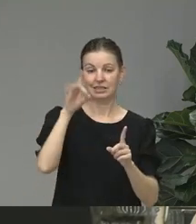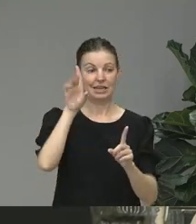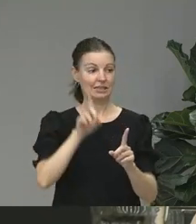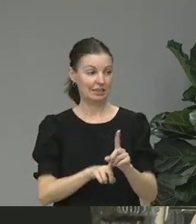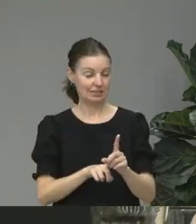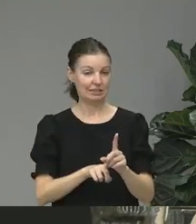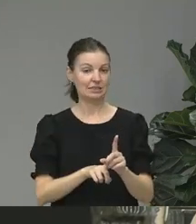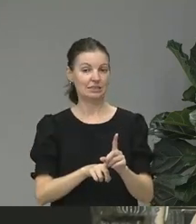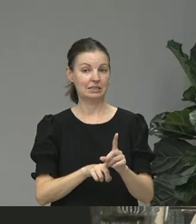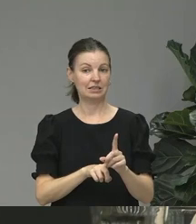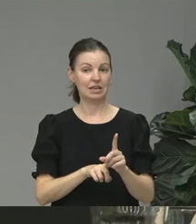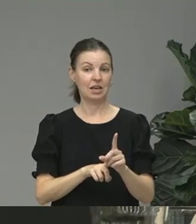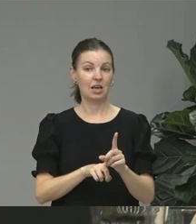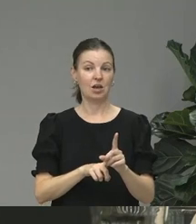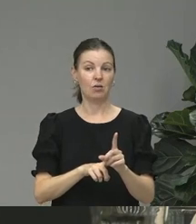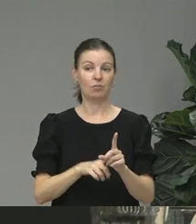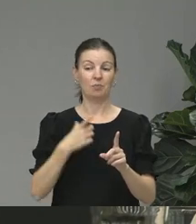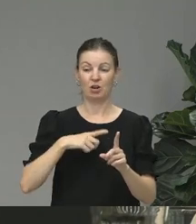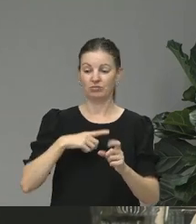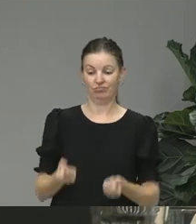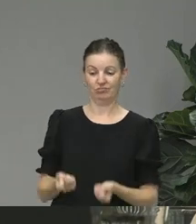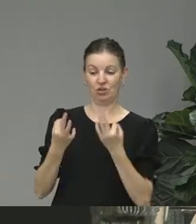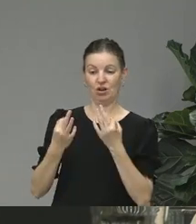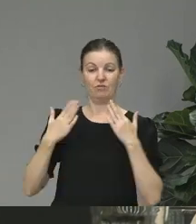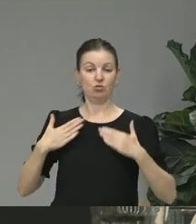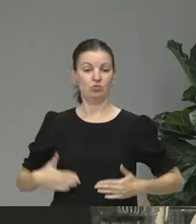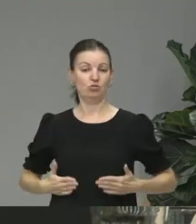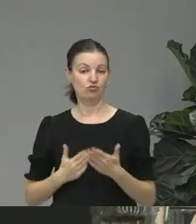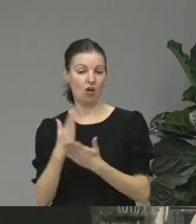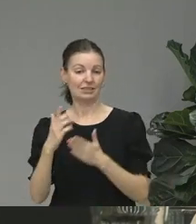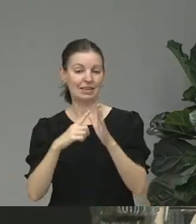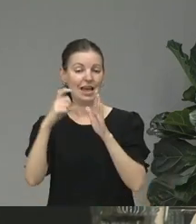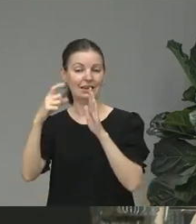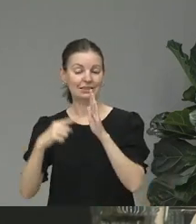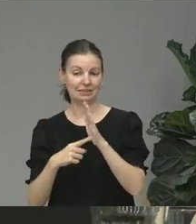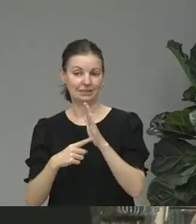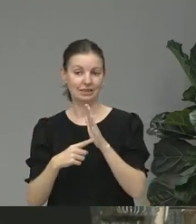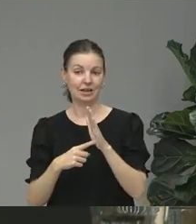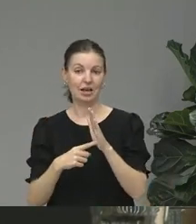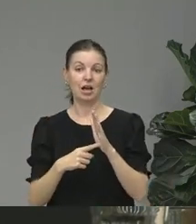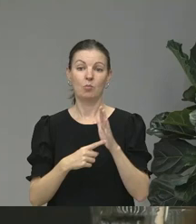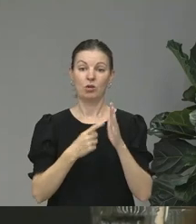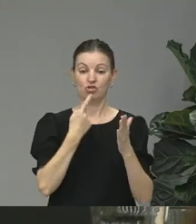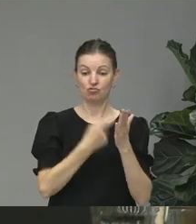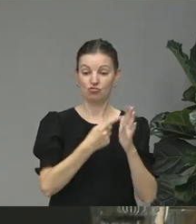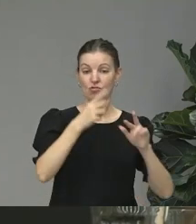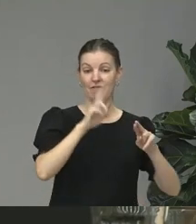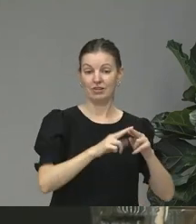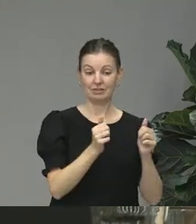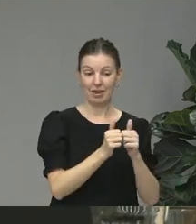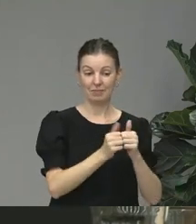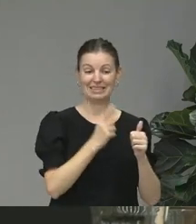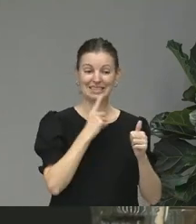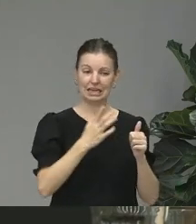introduced in the place of a Human Rights Act. The Commission's position paper also references the need to enhance the federal parliamentary